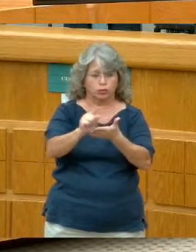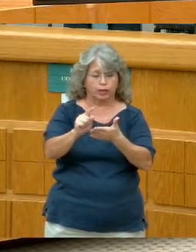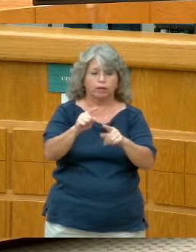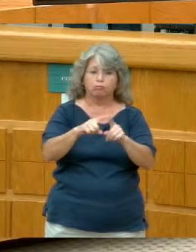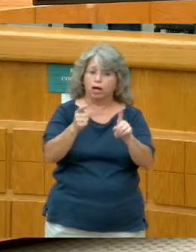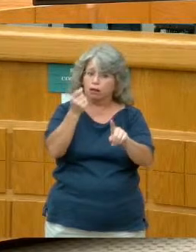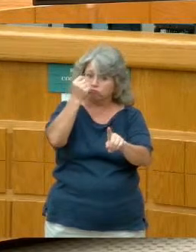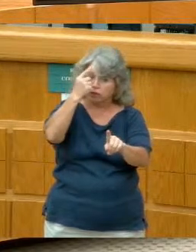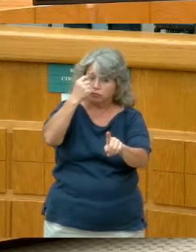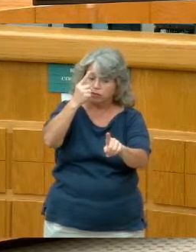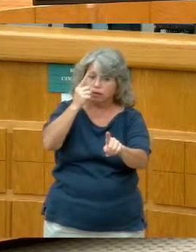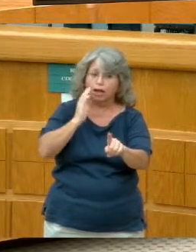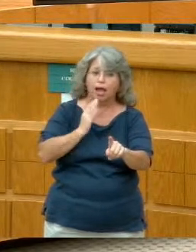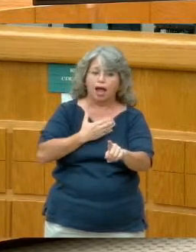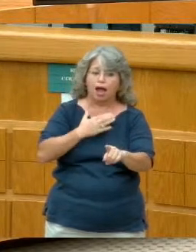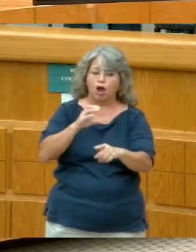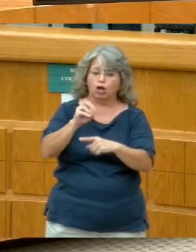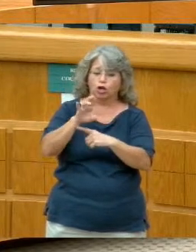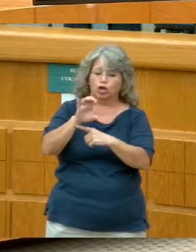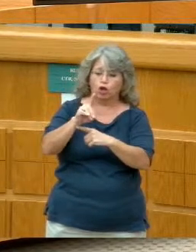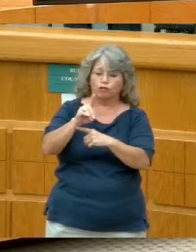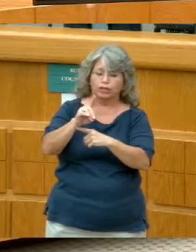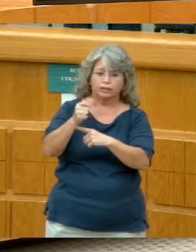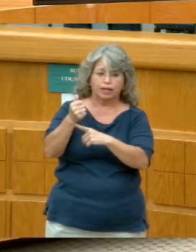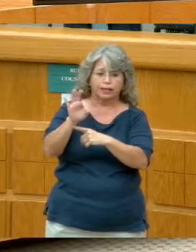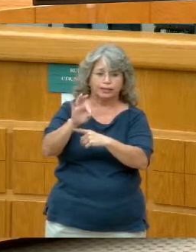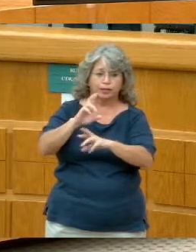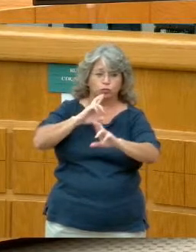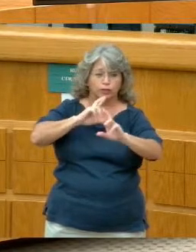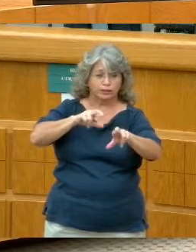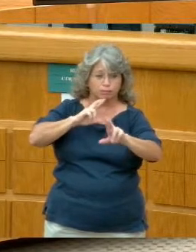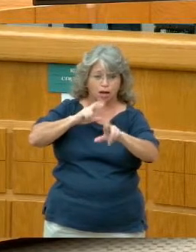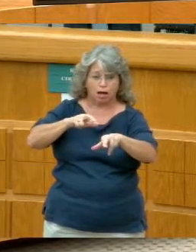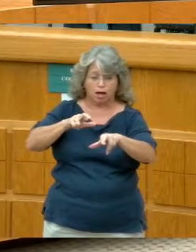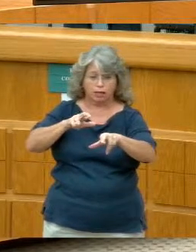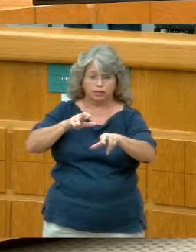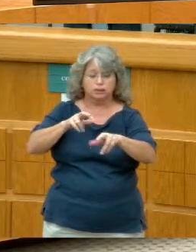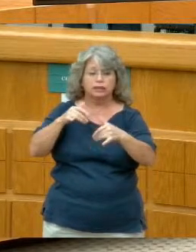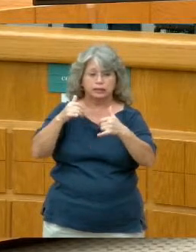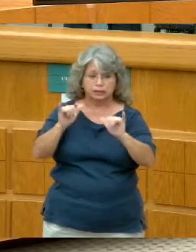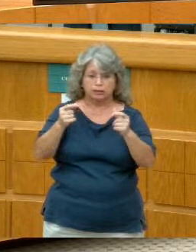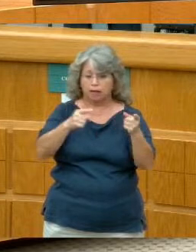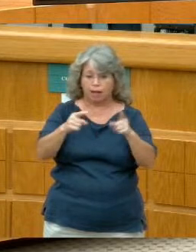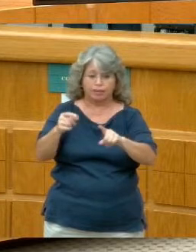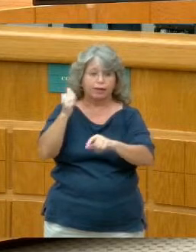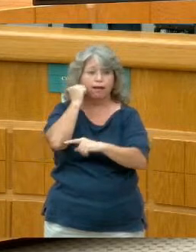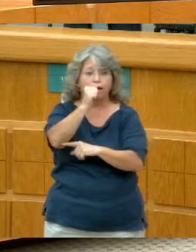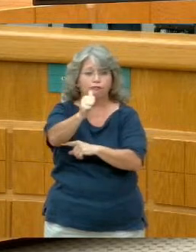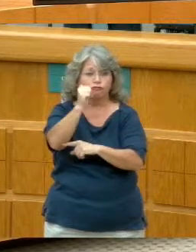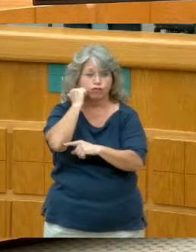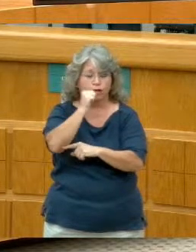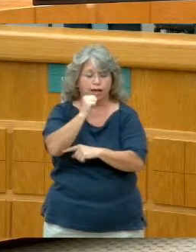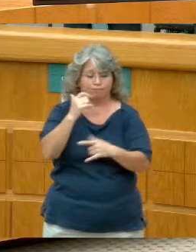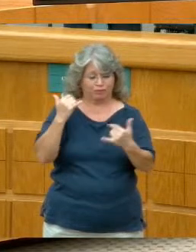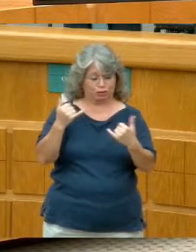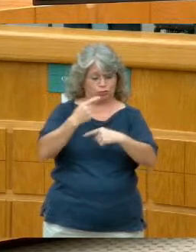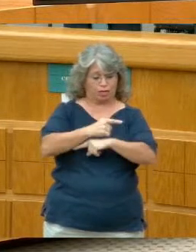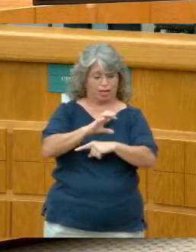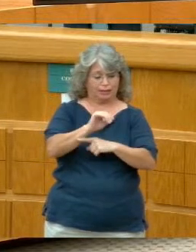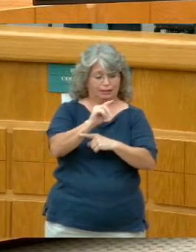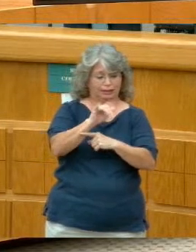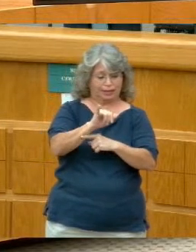our COVID-19 response is ongoing every single day. Just today, City Council helped